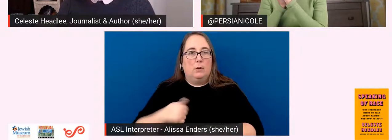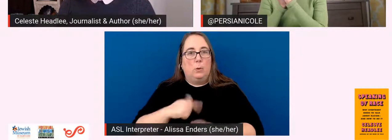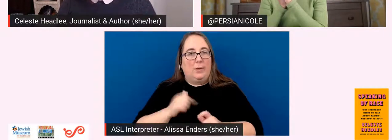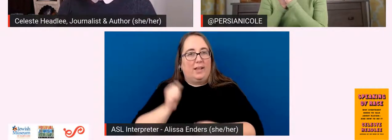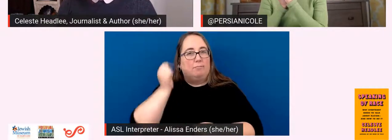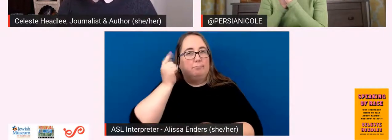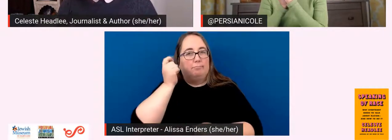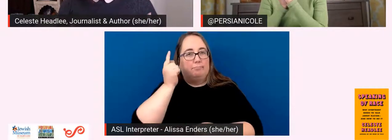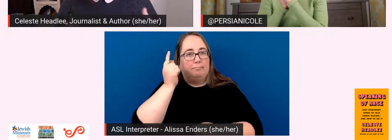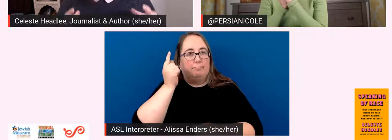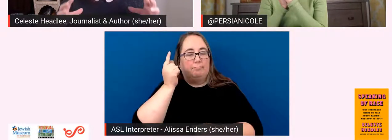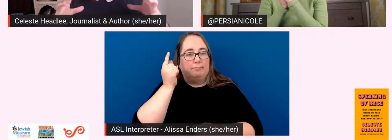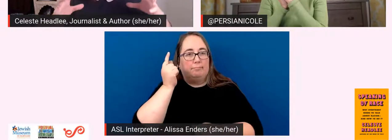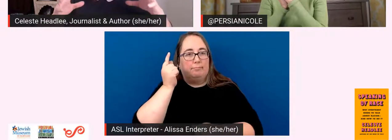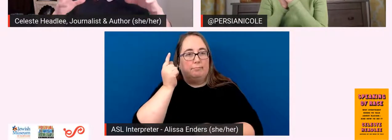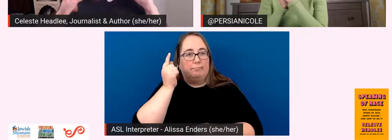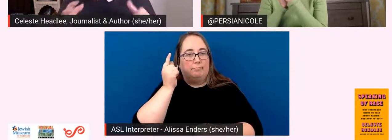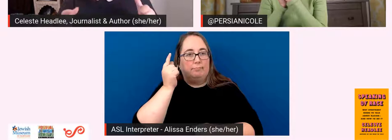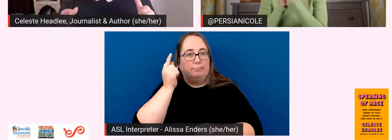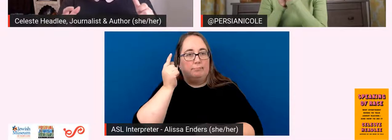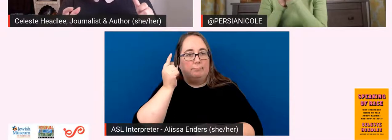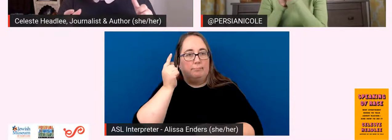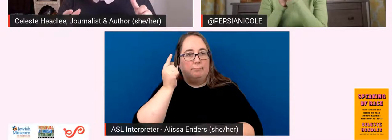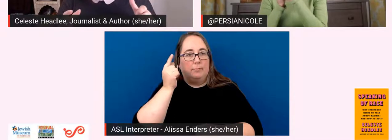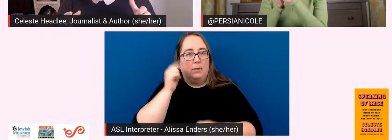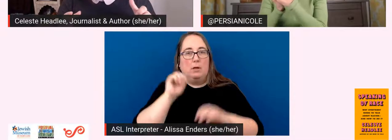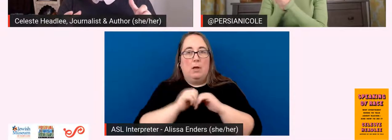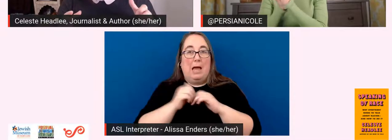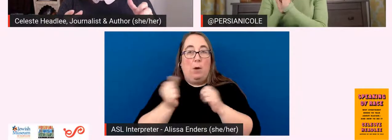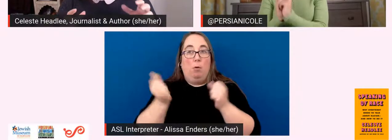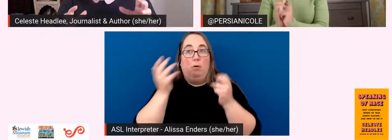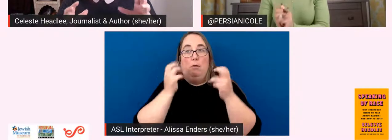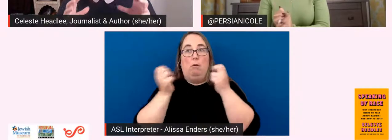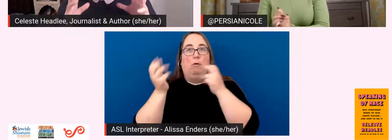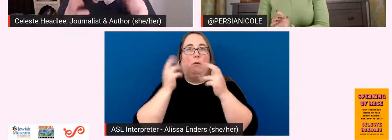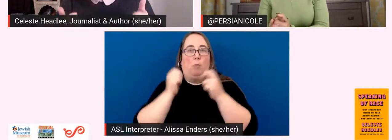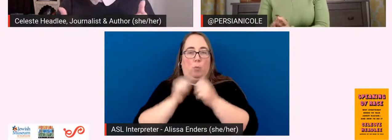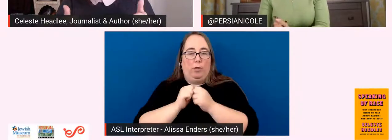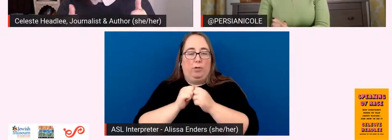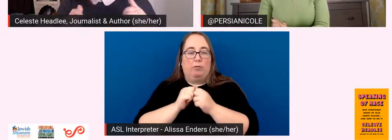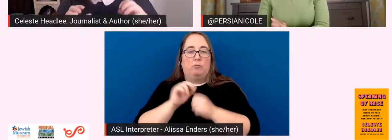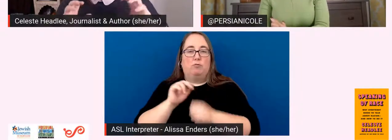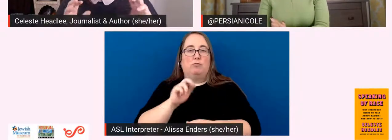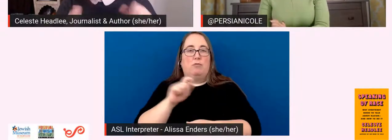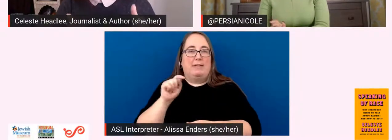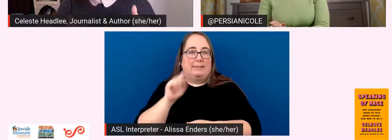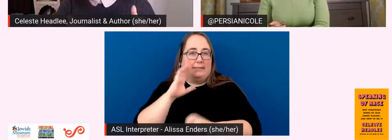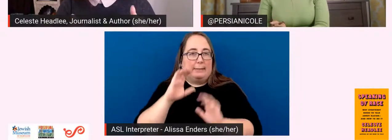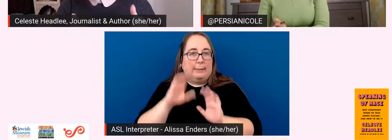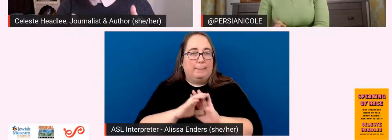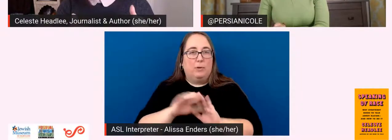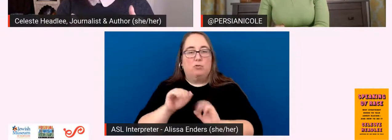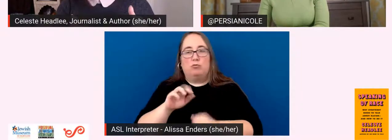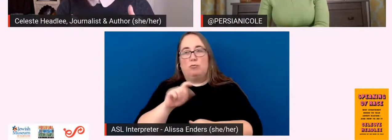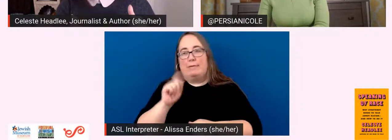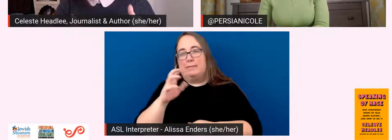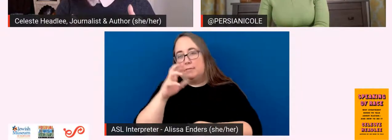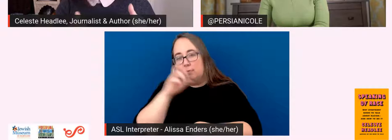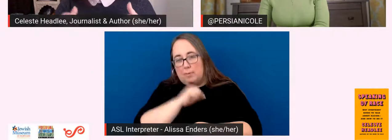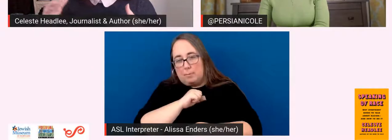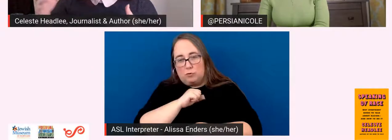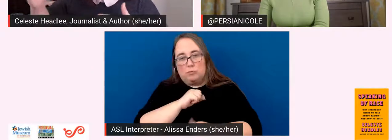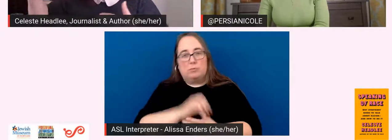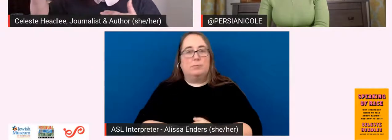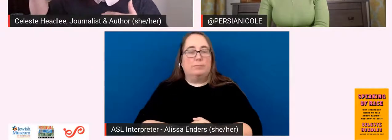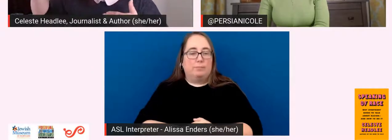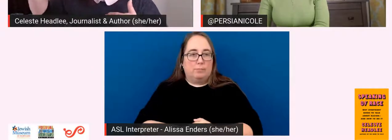understand how inundated we are with these racist images and racist assumptions,